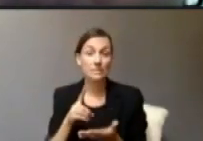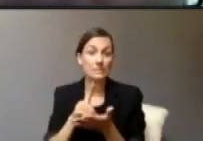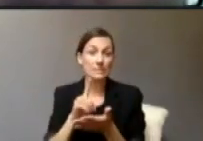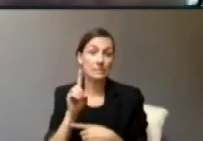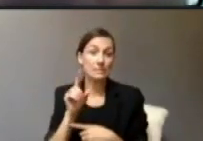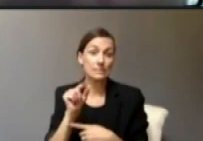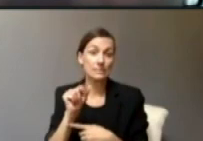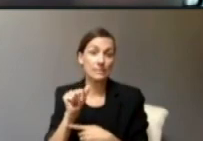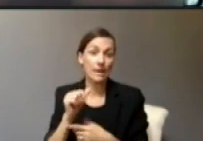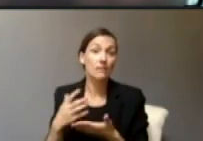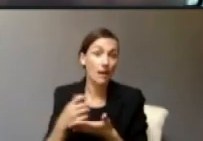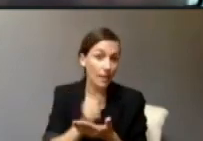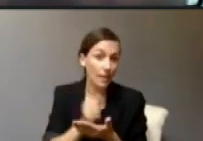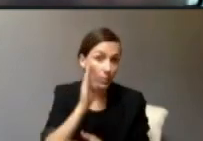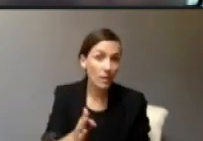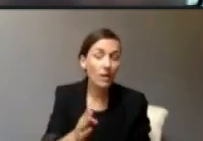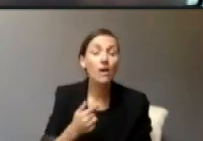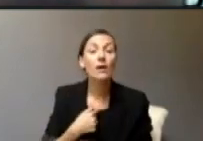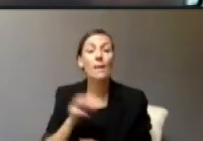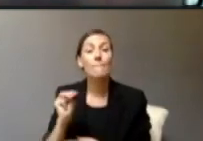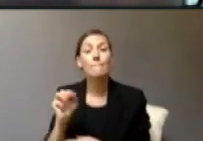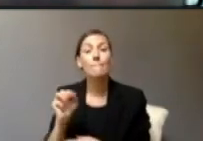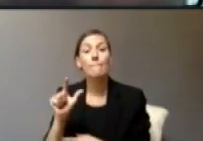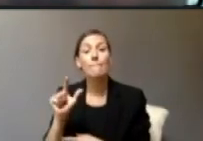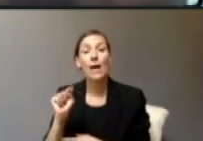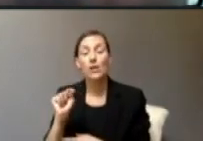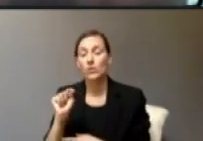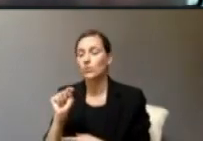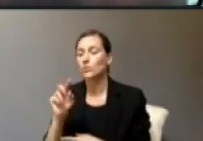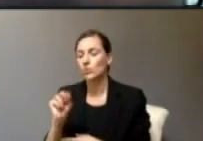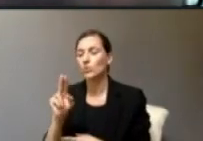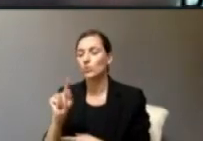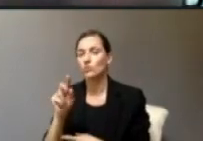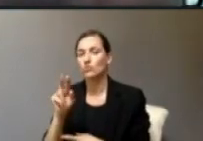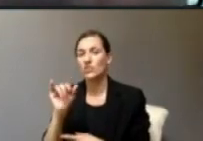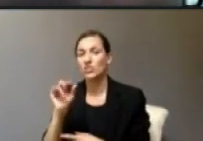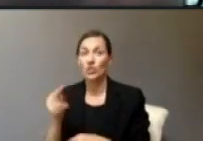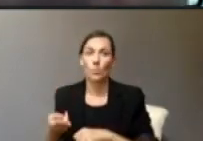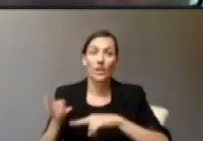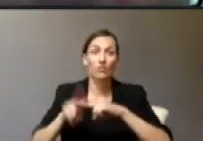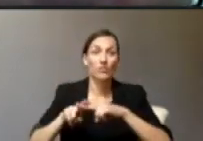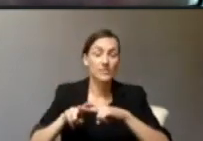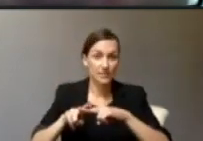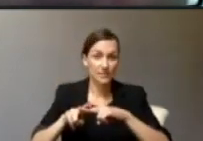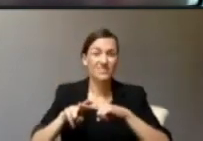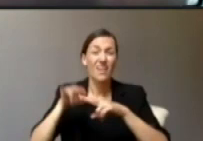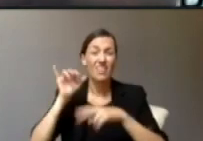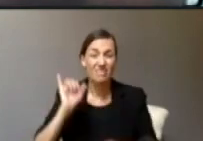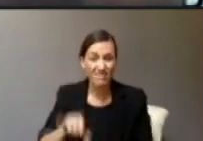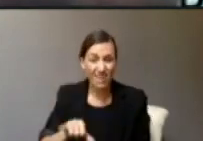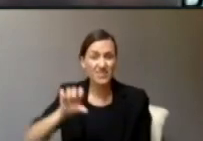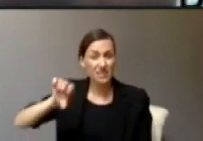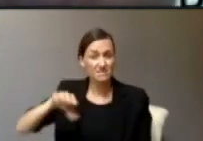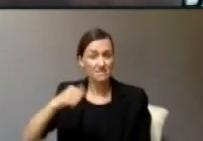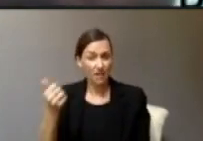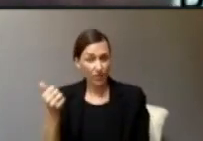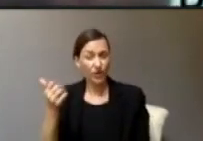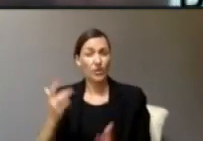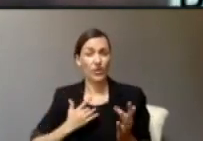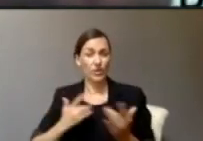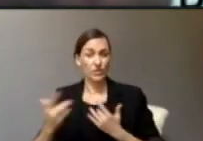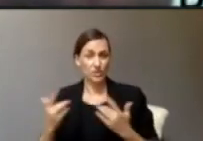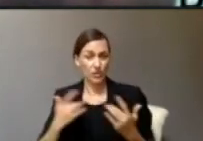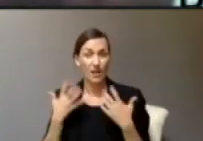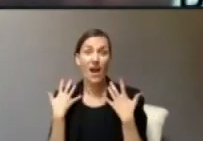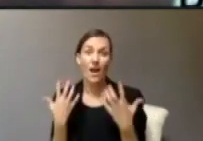economic impacts, malnutrition will also increase. That would be another concern I would like to